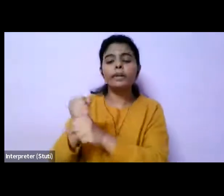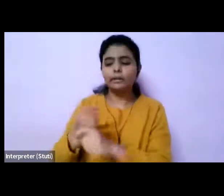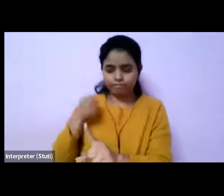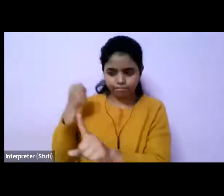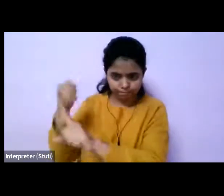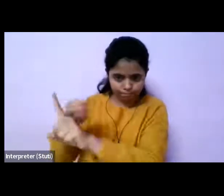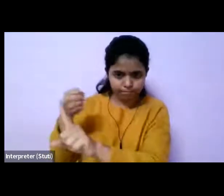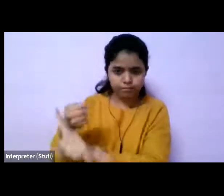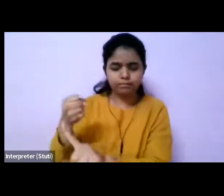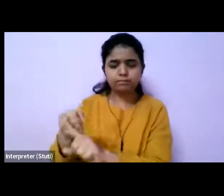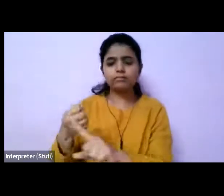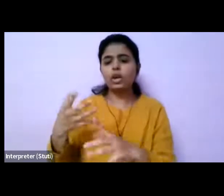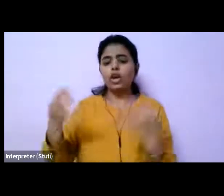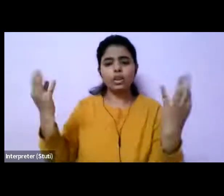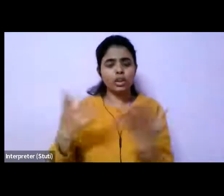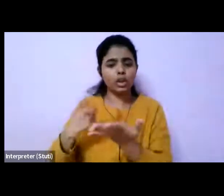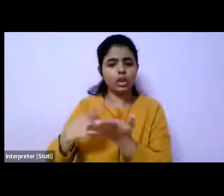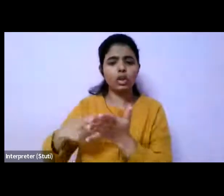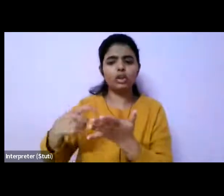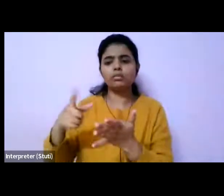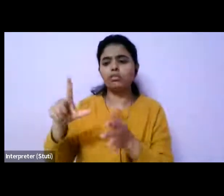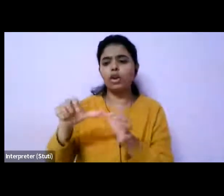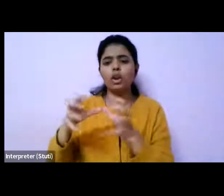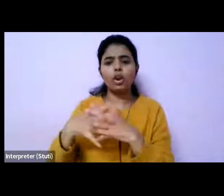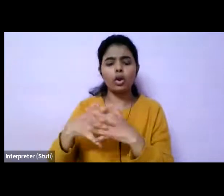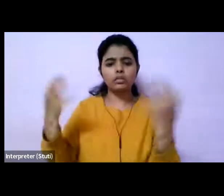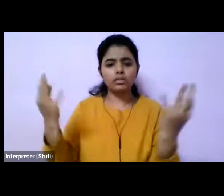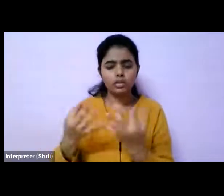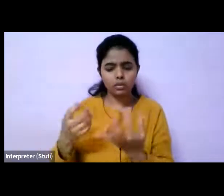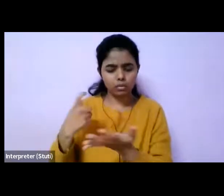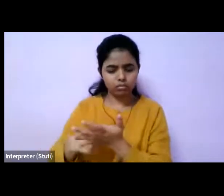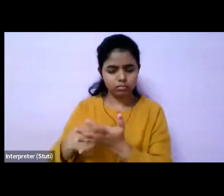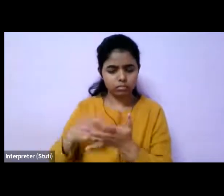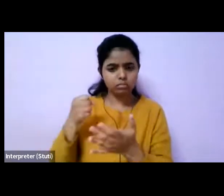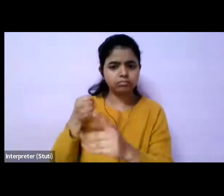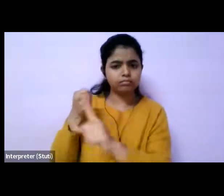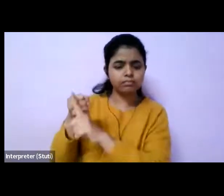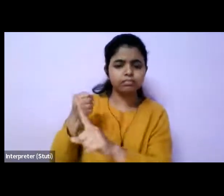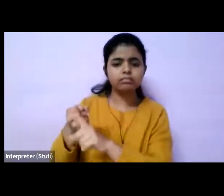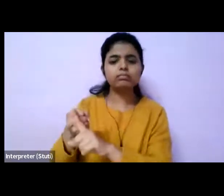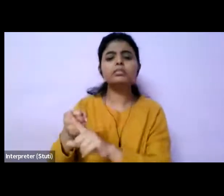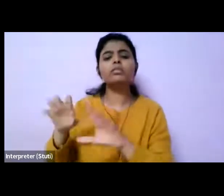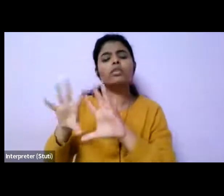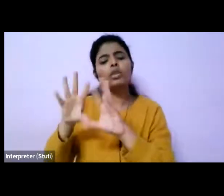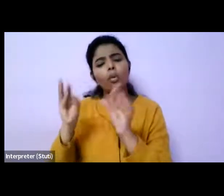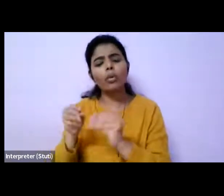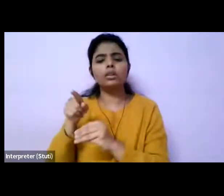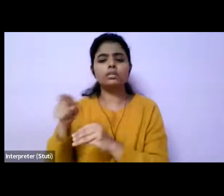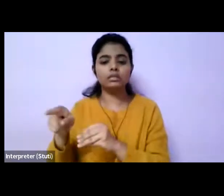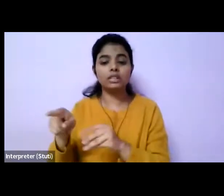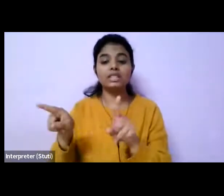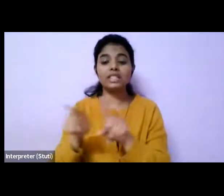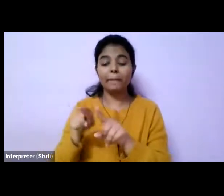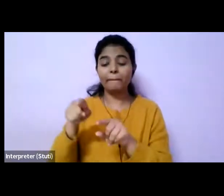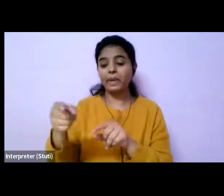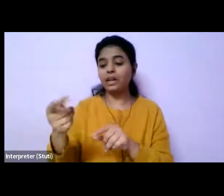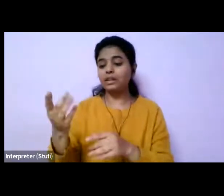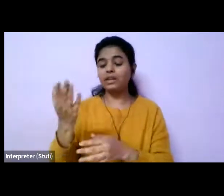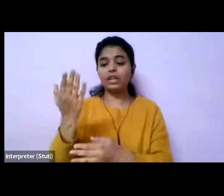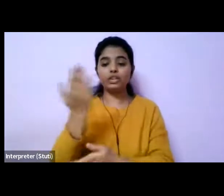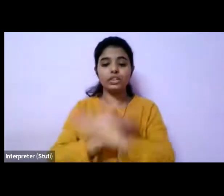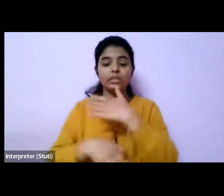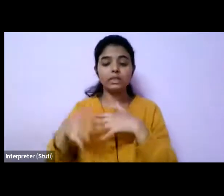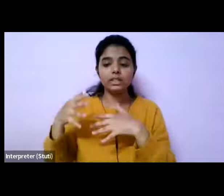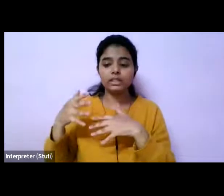down and usher in new laws, maybe even new dispensations. And disability movements, activism,